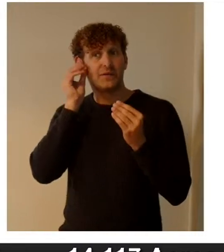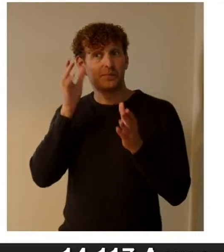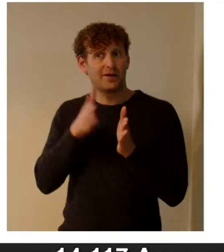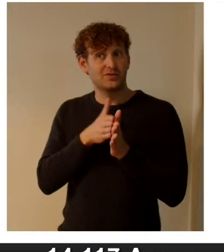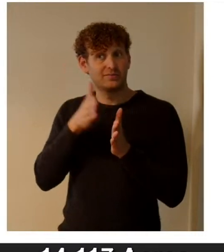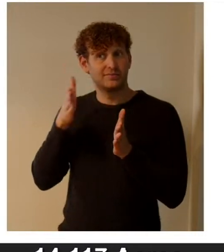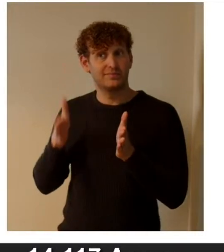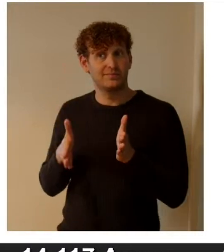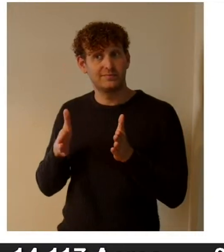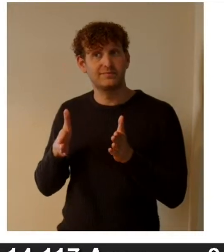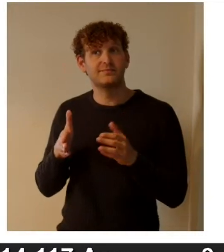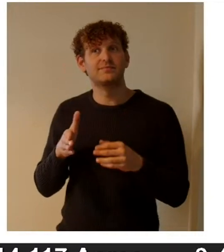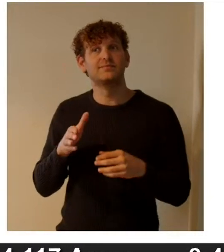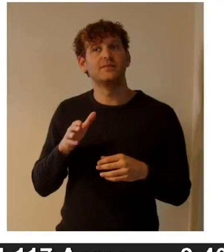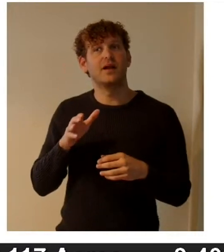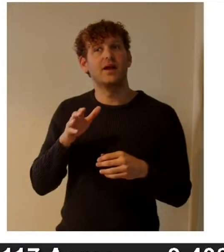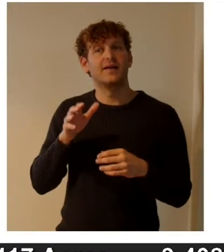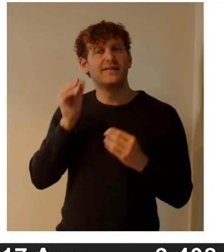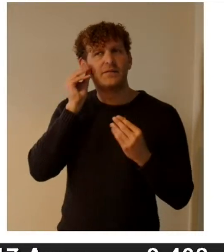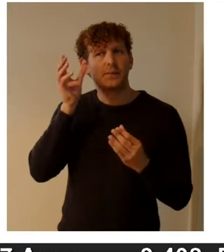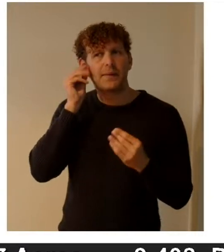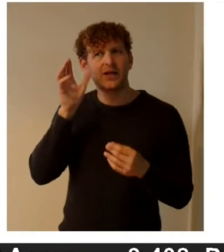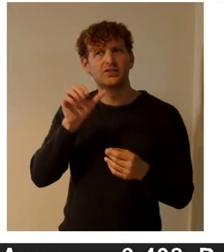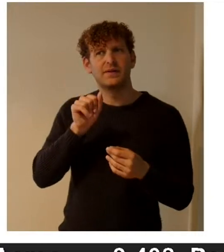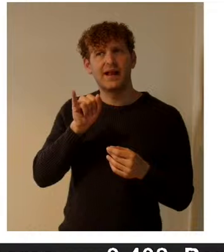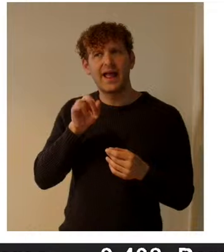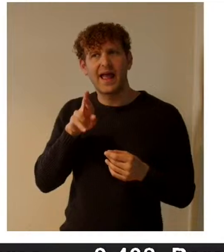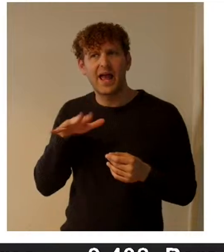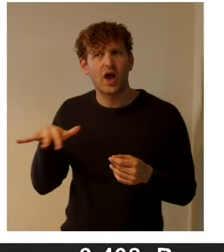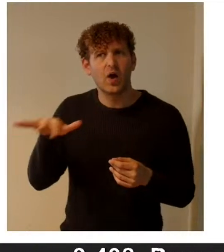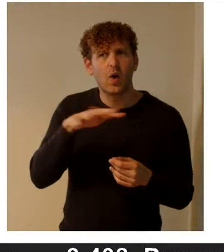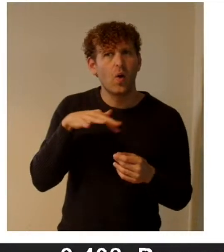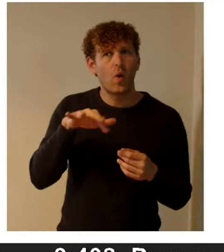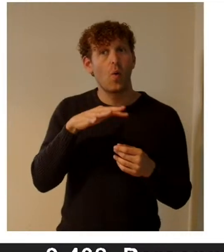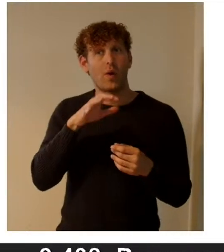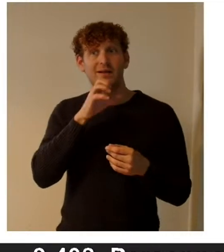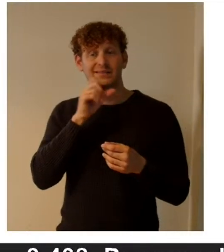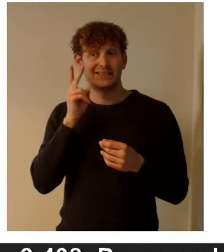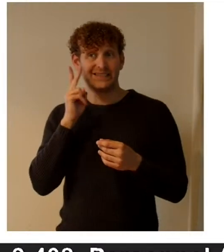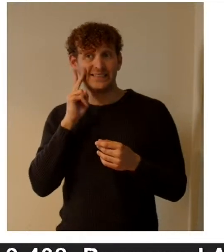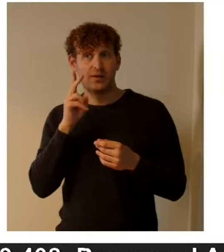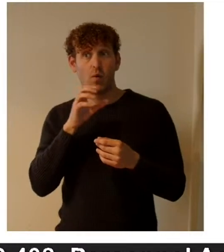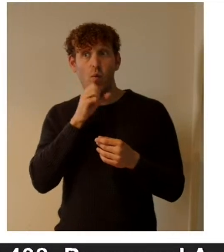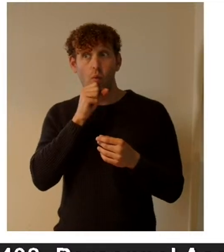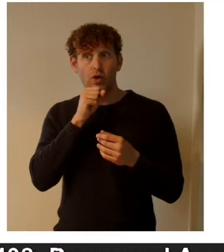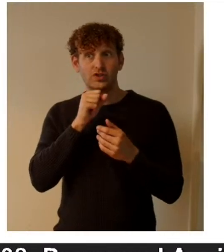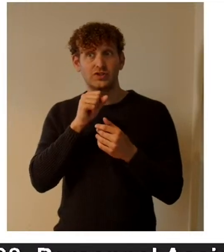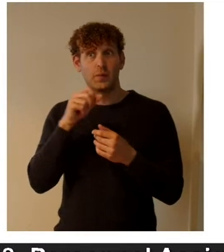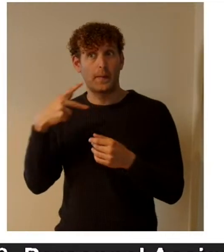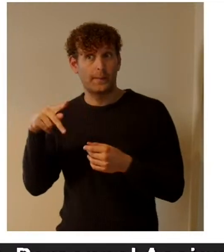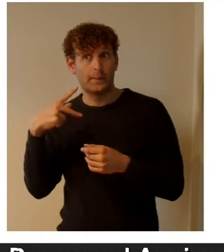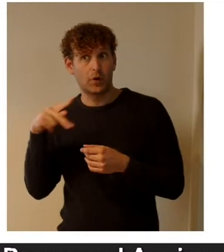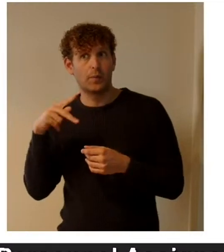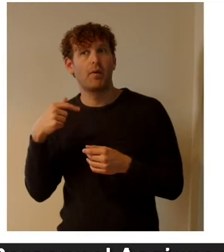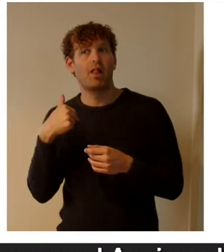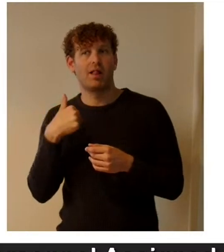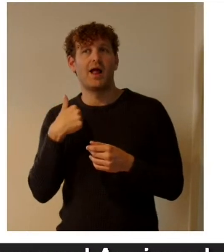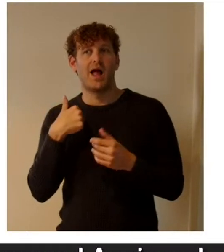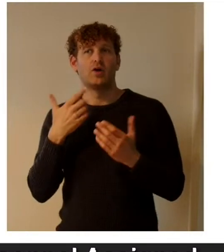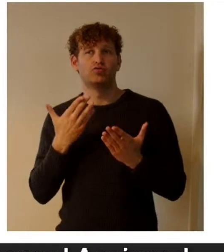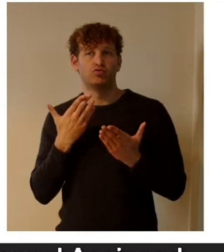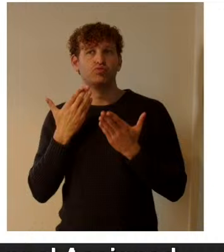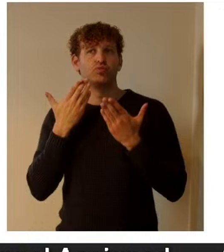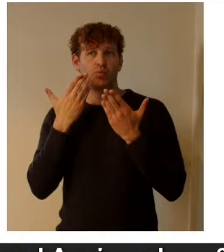location. When those colors become orange, red, and purple is when I would advise, or I will issue